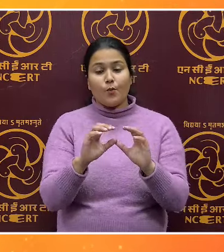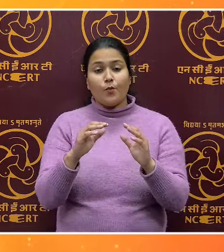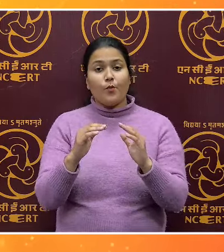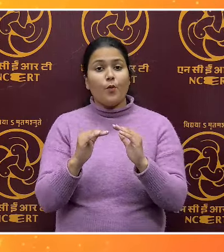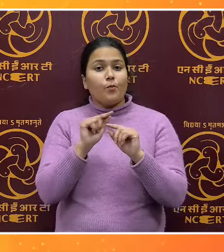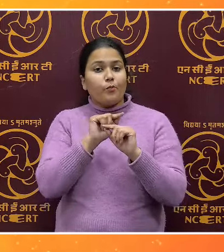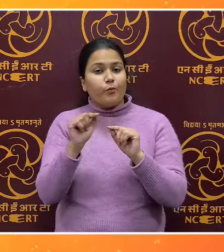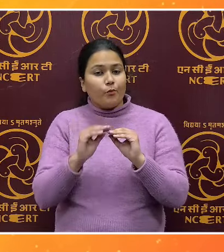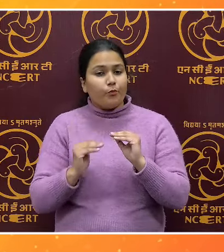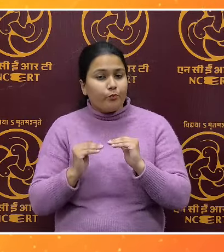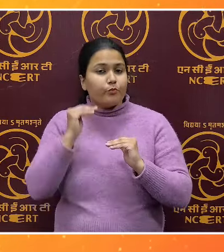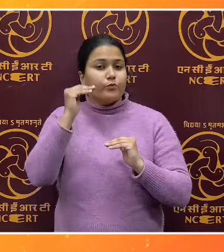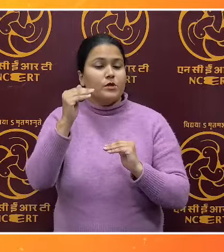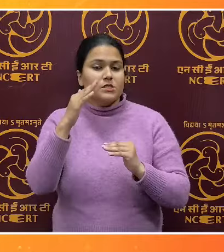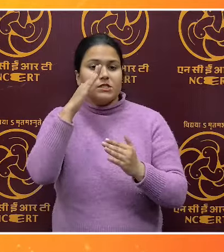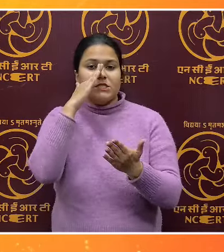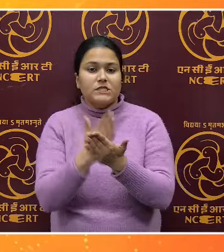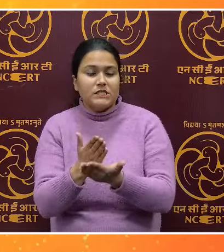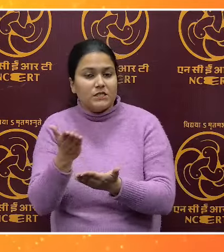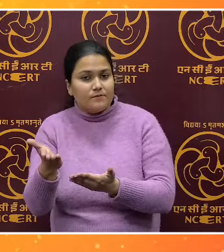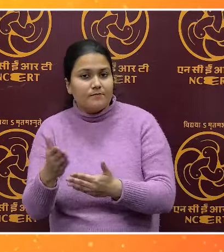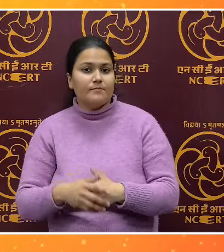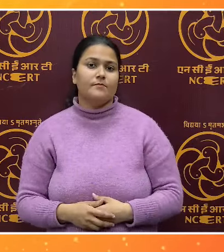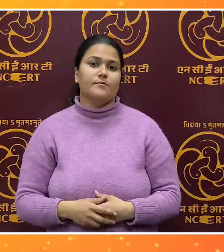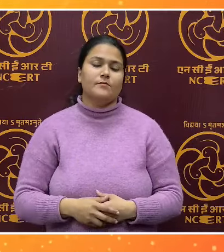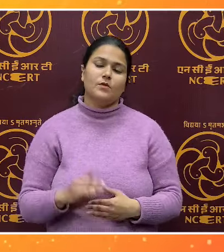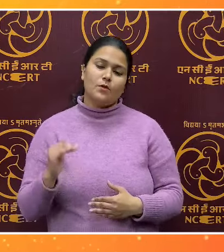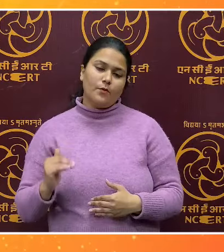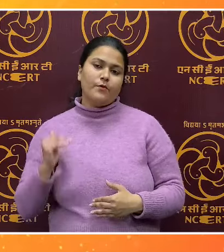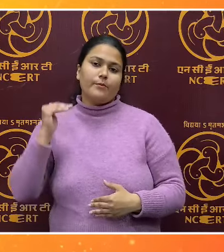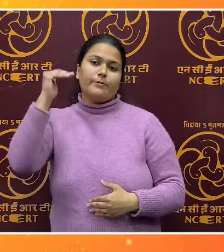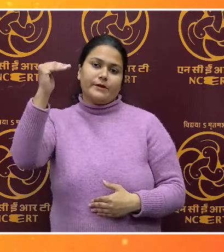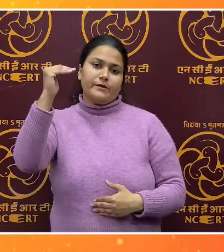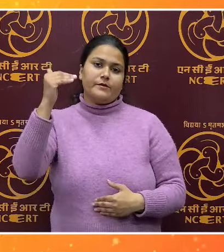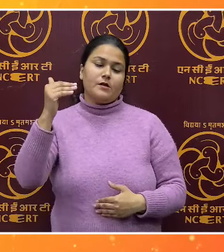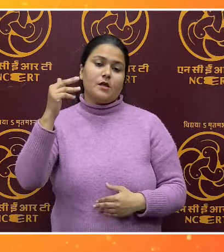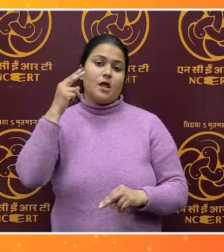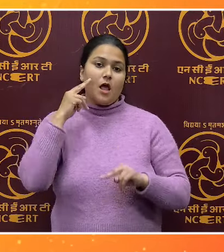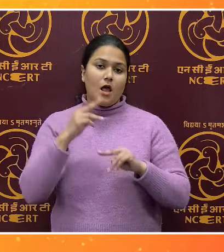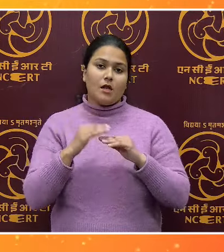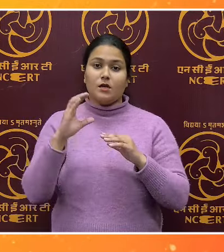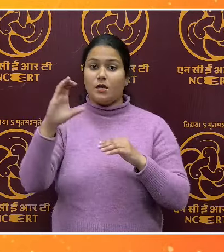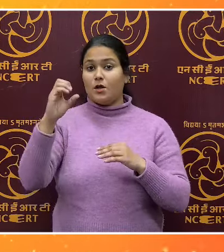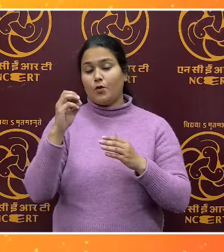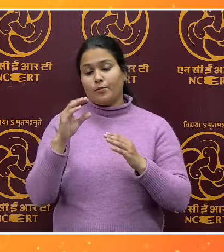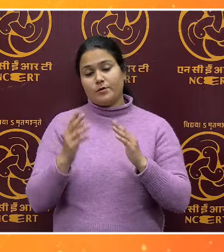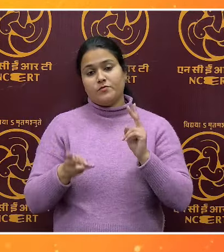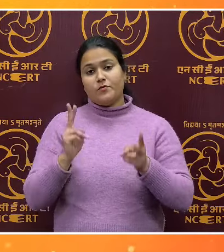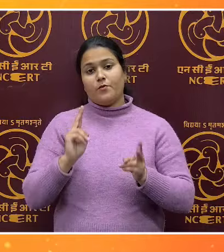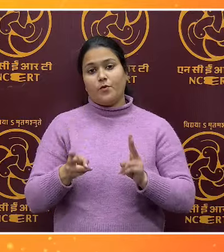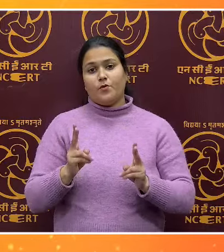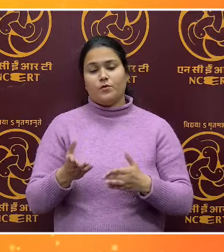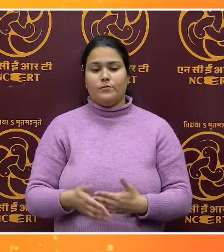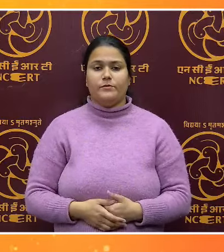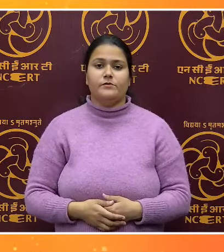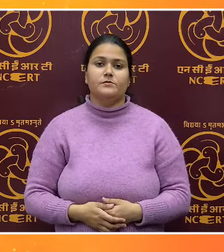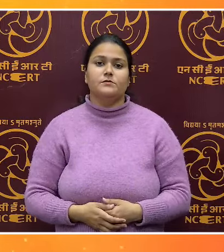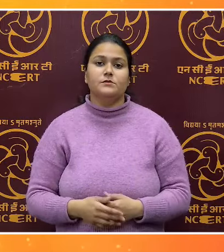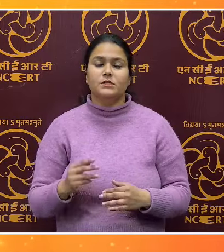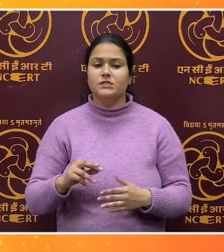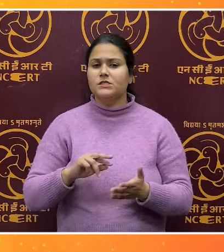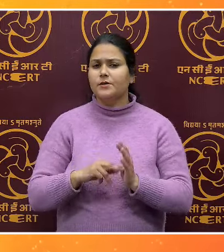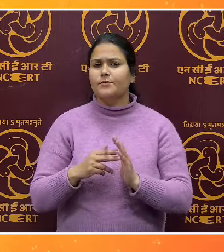So, stability constant of the complex will also increase and the complex will be more stable. It means